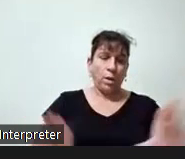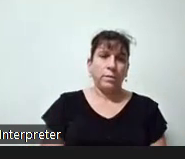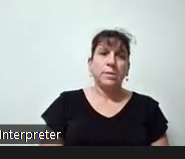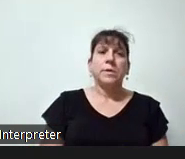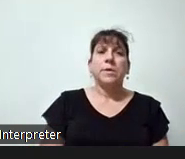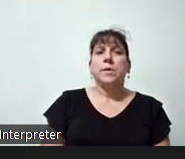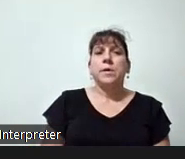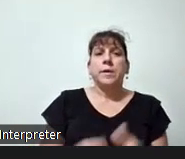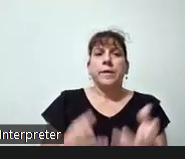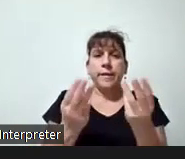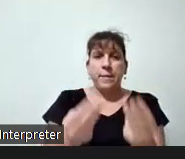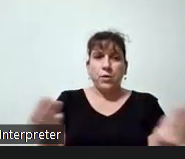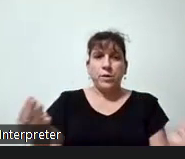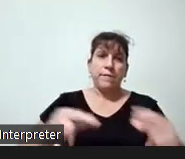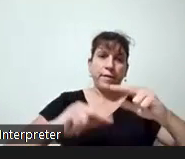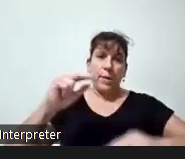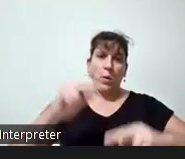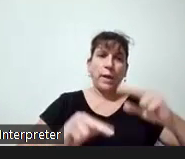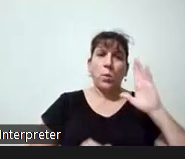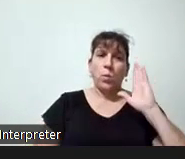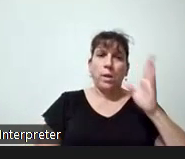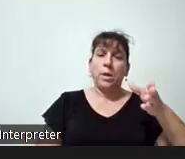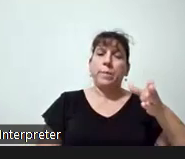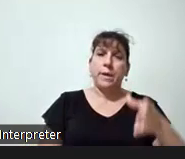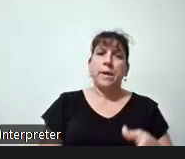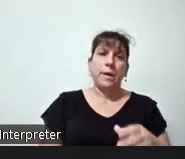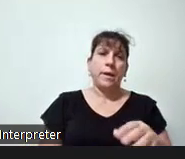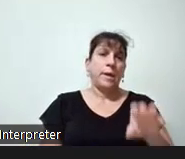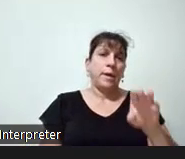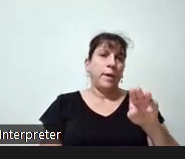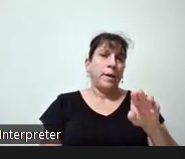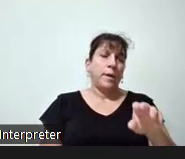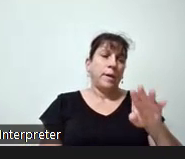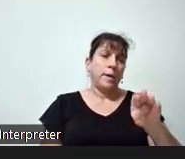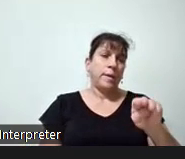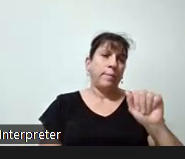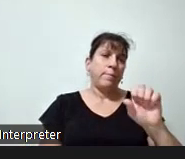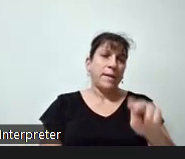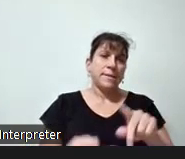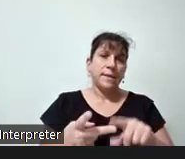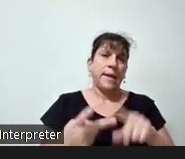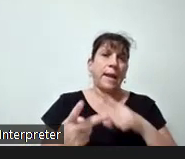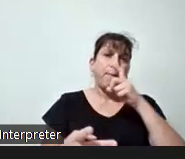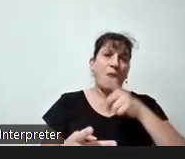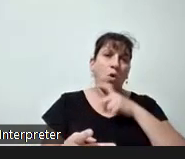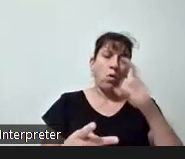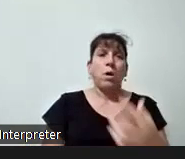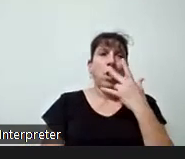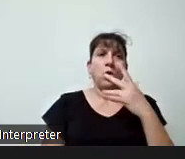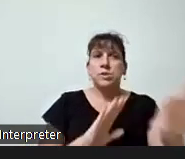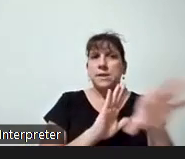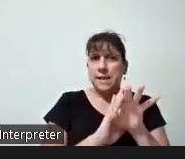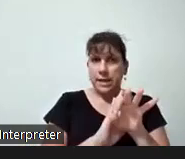The materials of the building will be masonry and metal panel with colors that are selected to